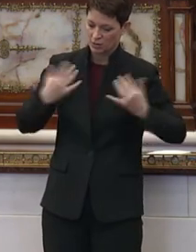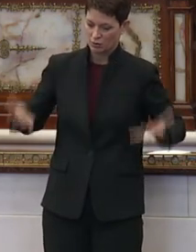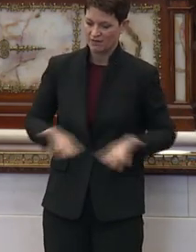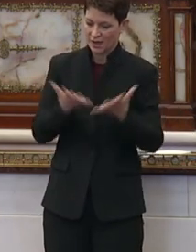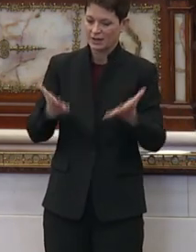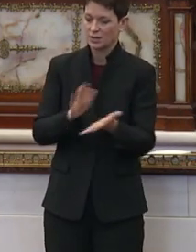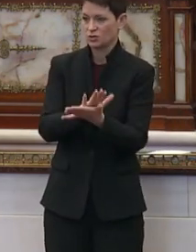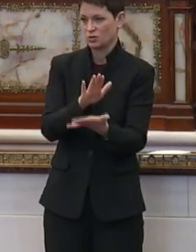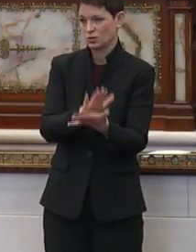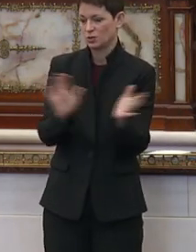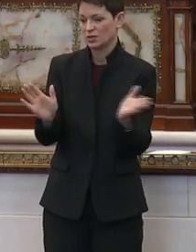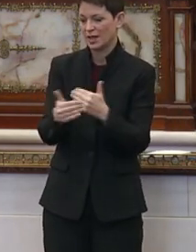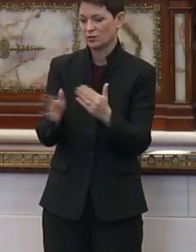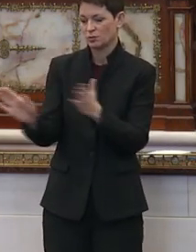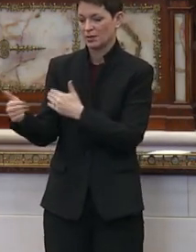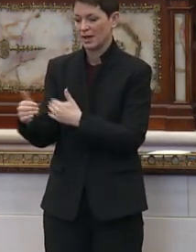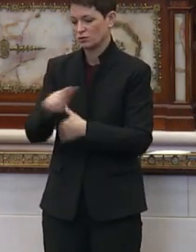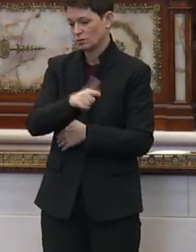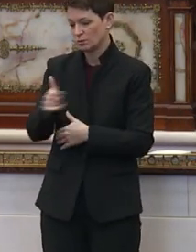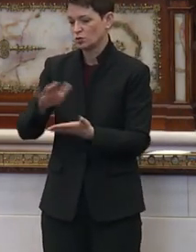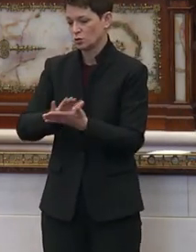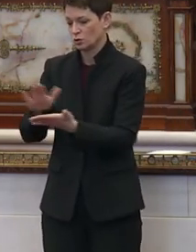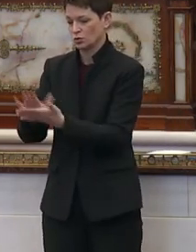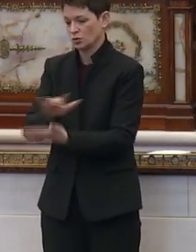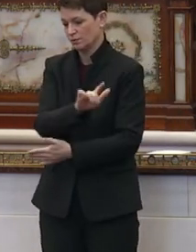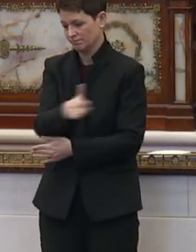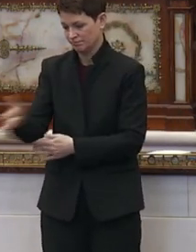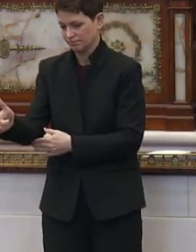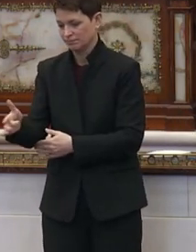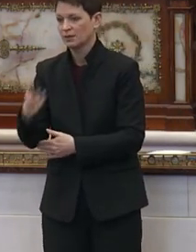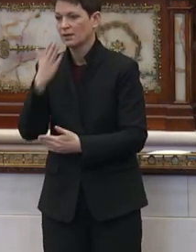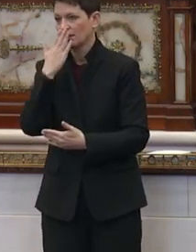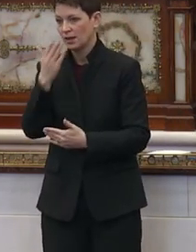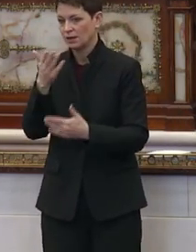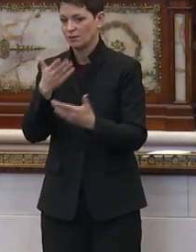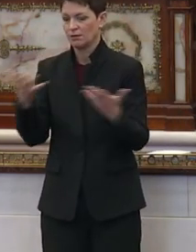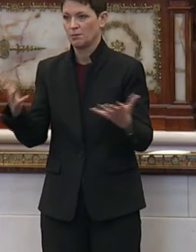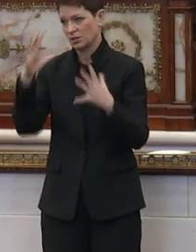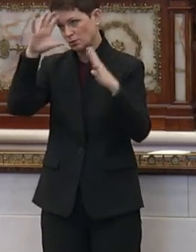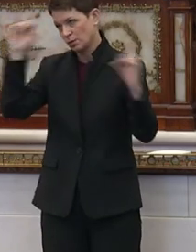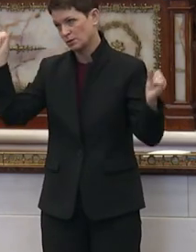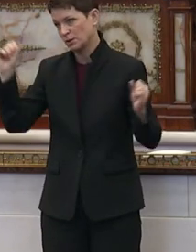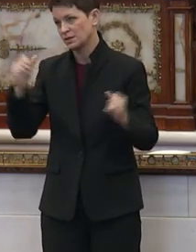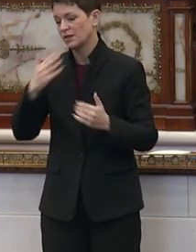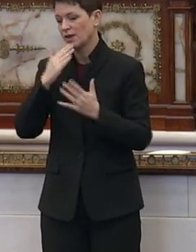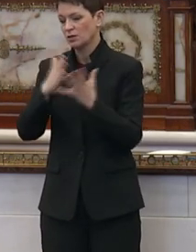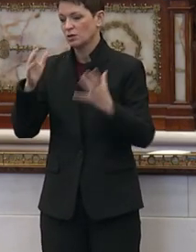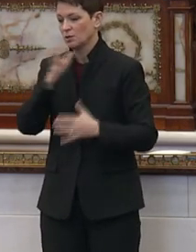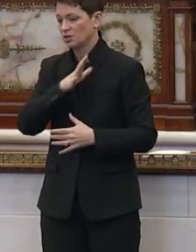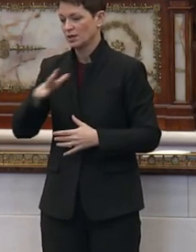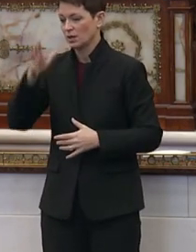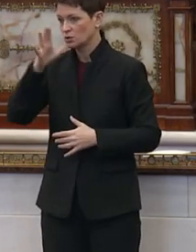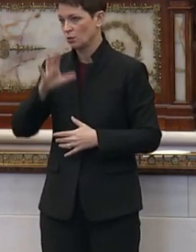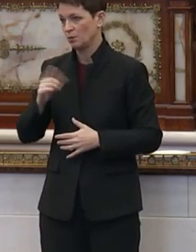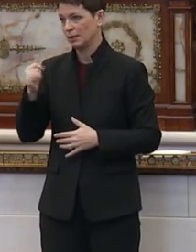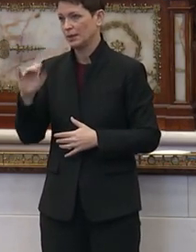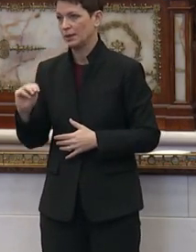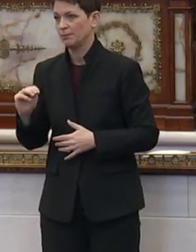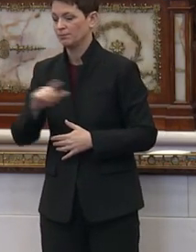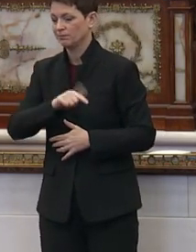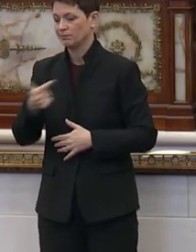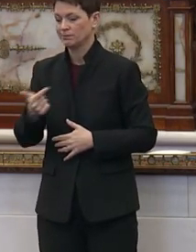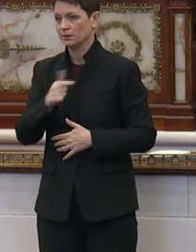schools classroom by classroom, school by school. Thank you very much, Council President. Thank you so much, Councilwoman.